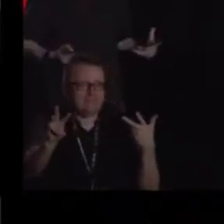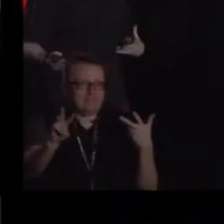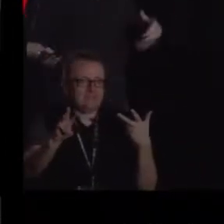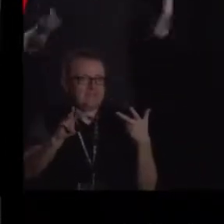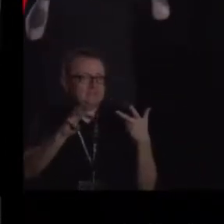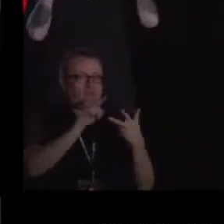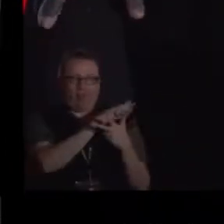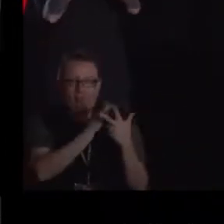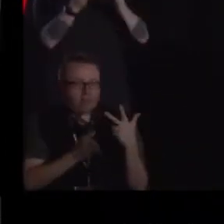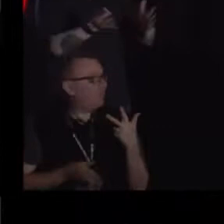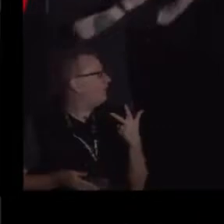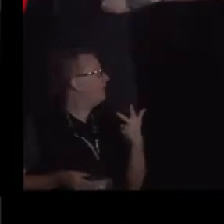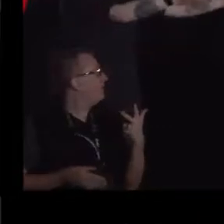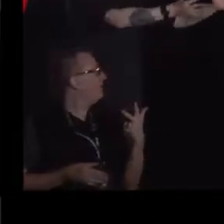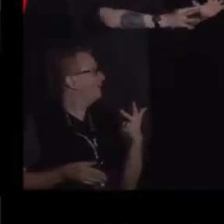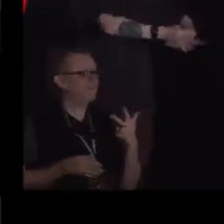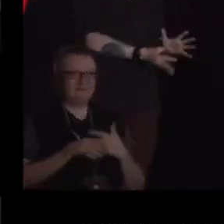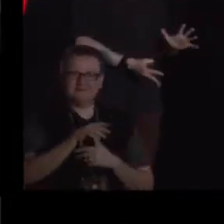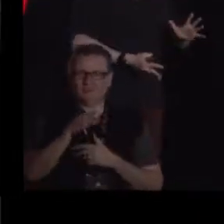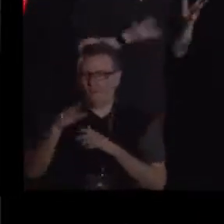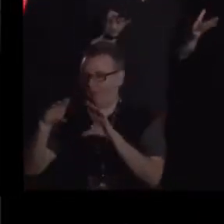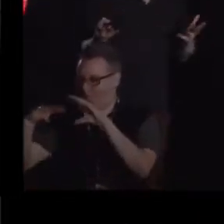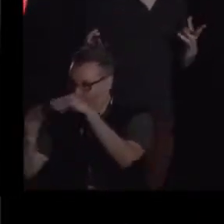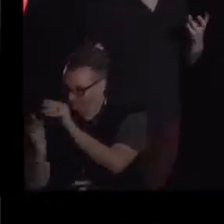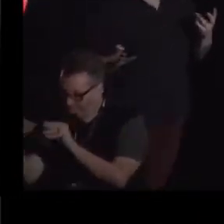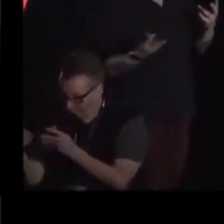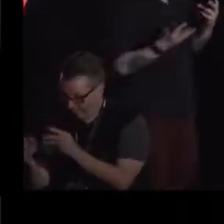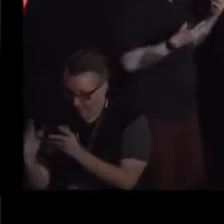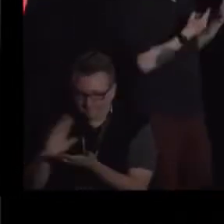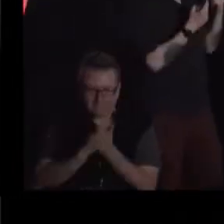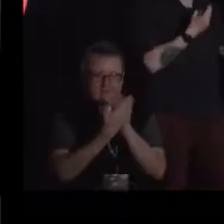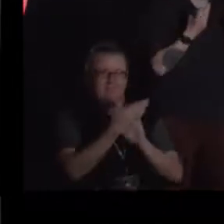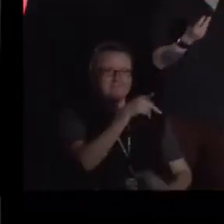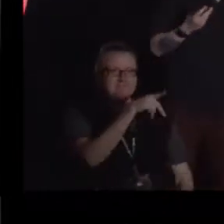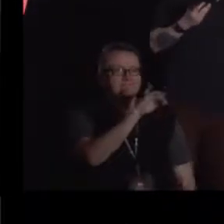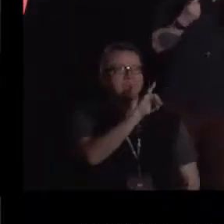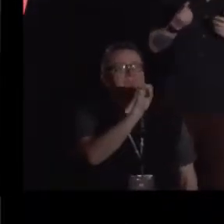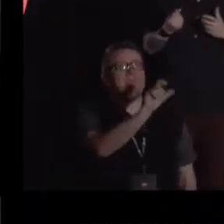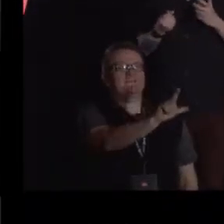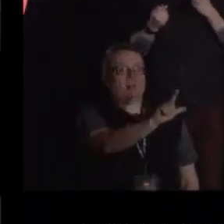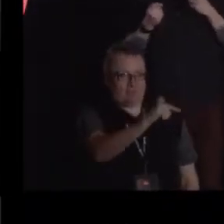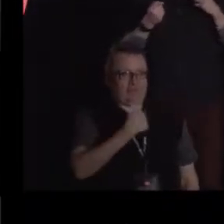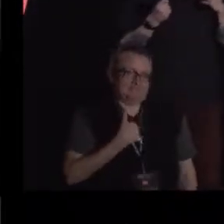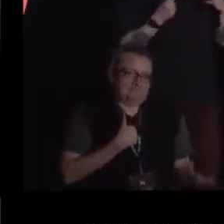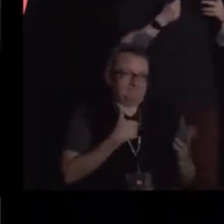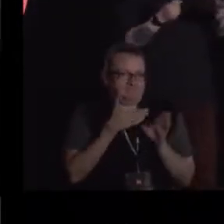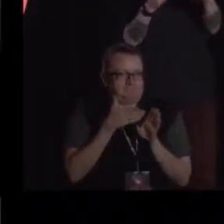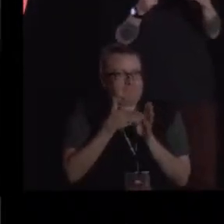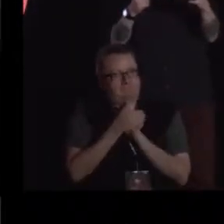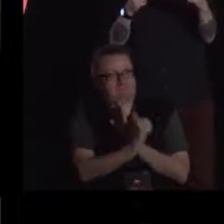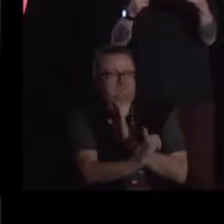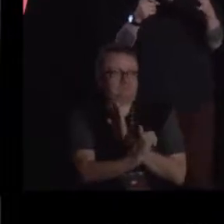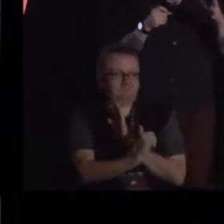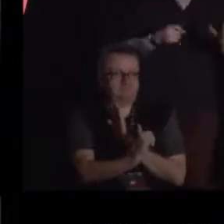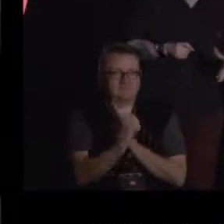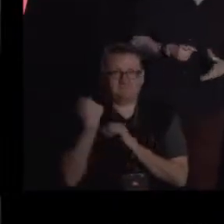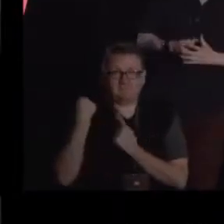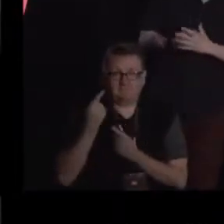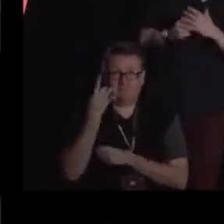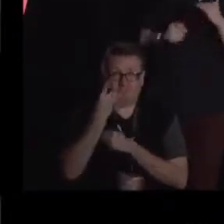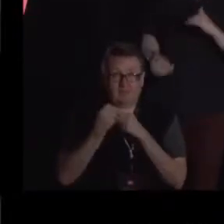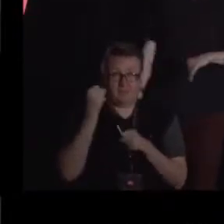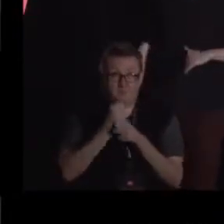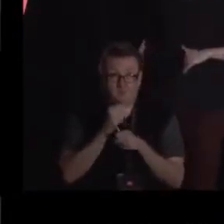websites, or just take in plasticine and turn it into pixels, essentially. That's sort of what I do. And it's, as I've been there